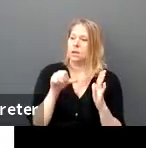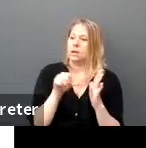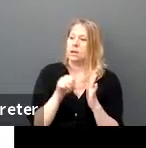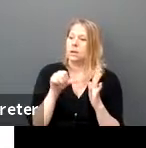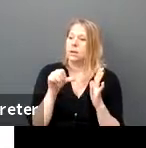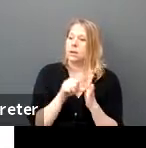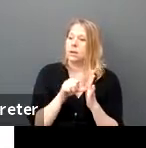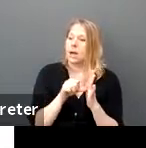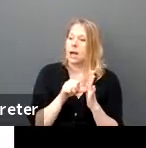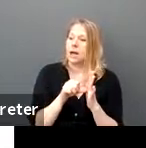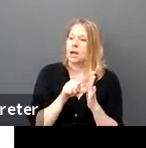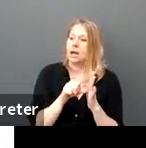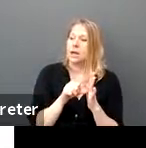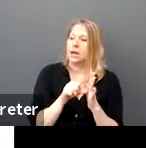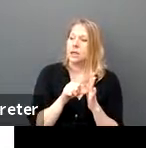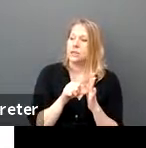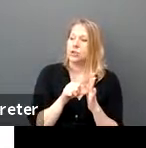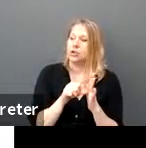to page